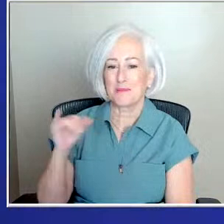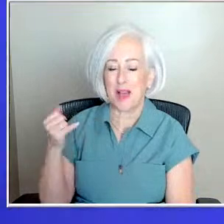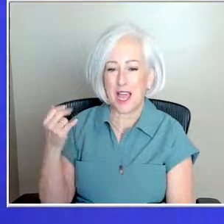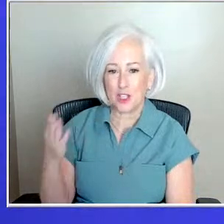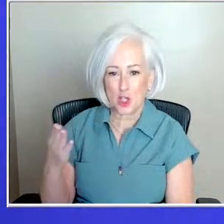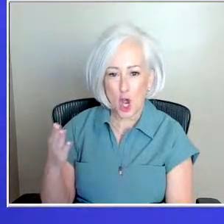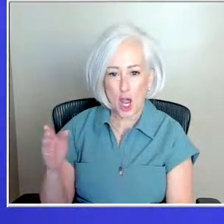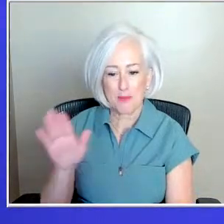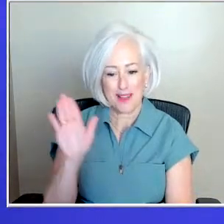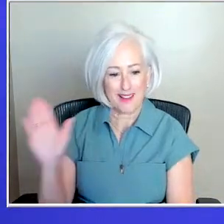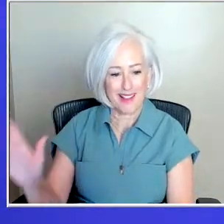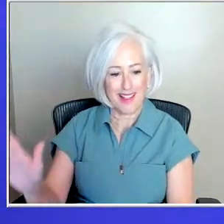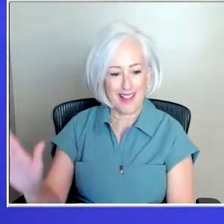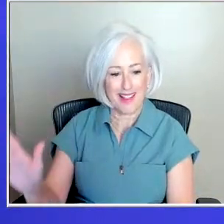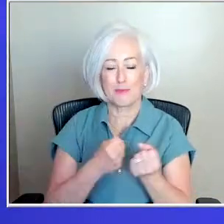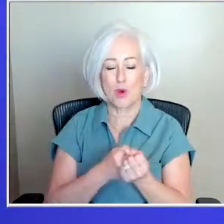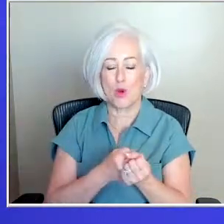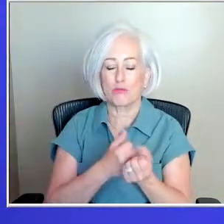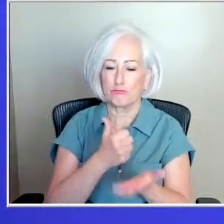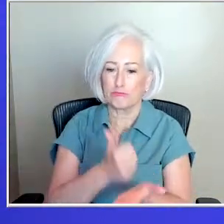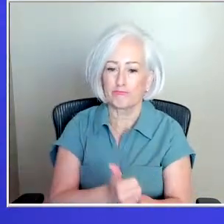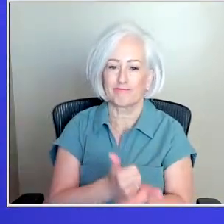that much better. I